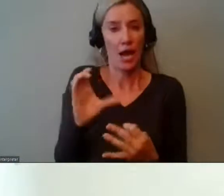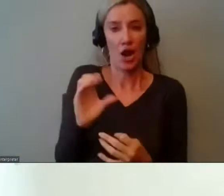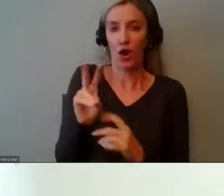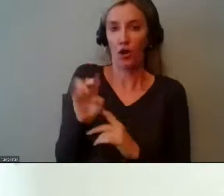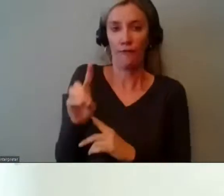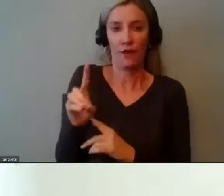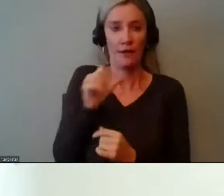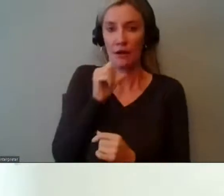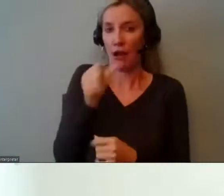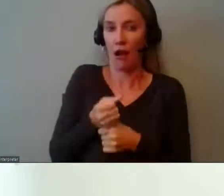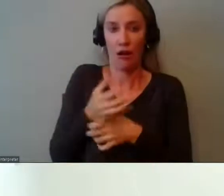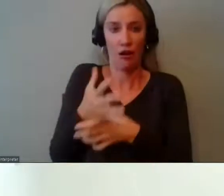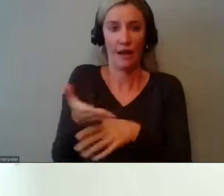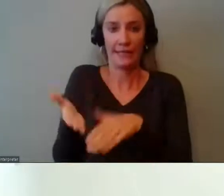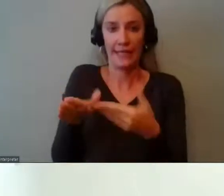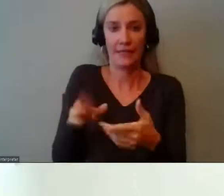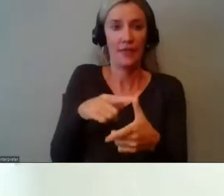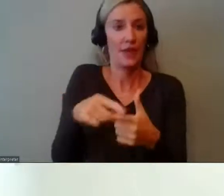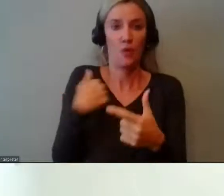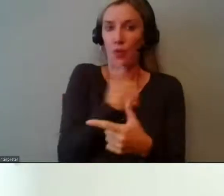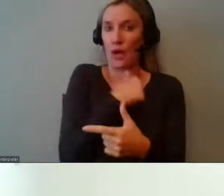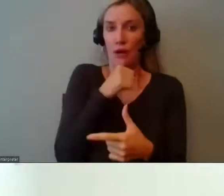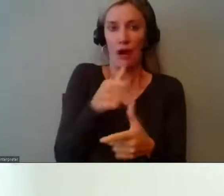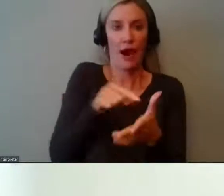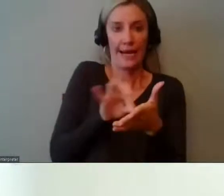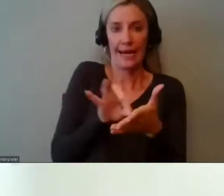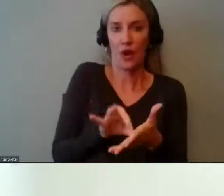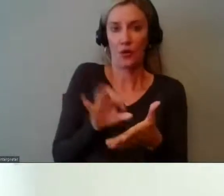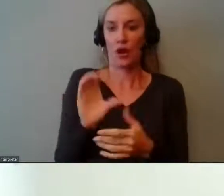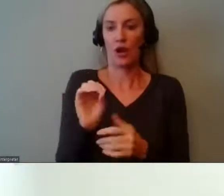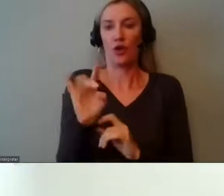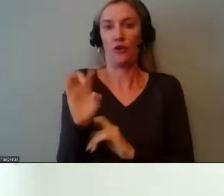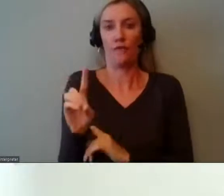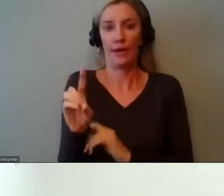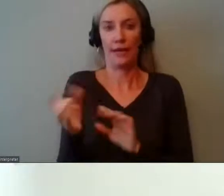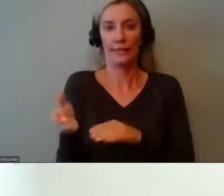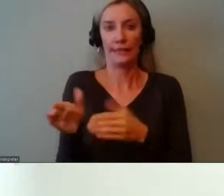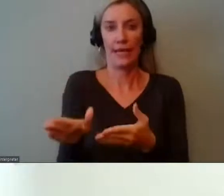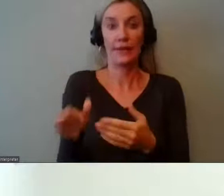death. So if the COVID is the primary reason why they pass away,